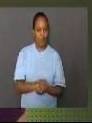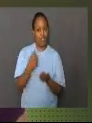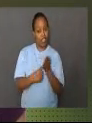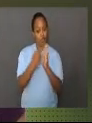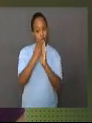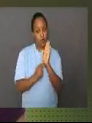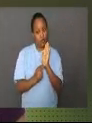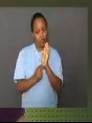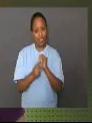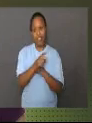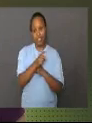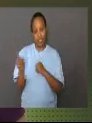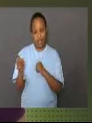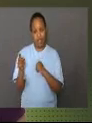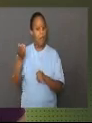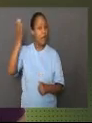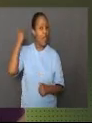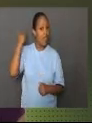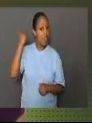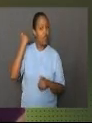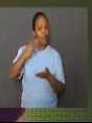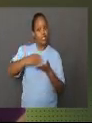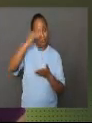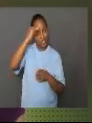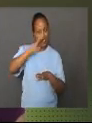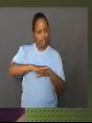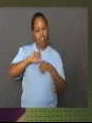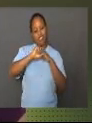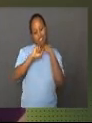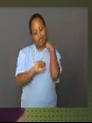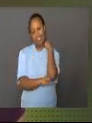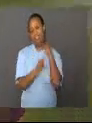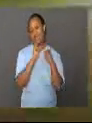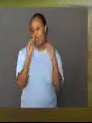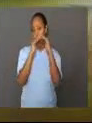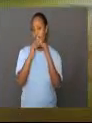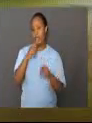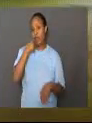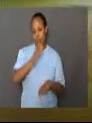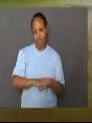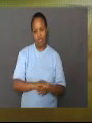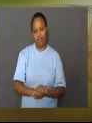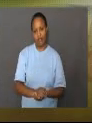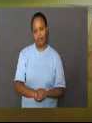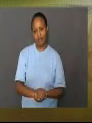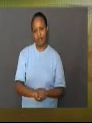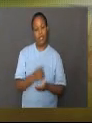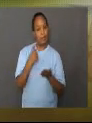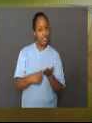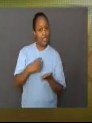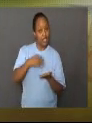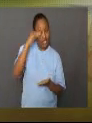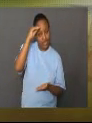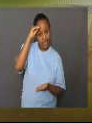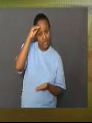unit will build on your previous studies of equality. In this